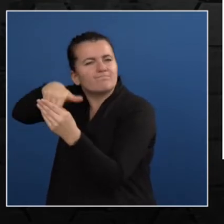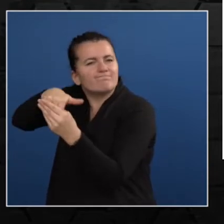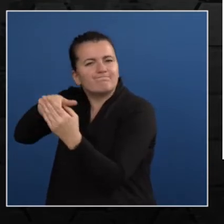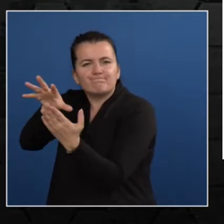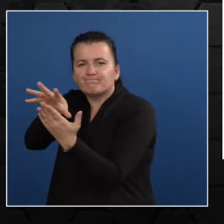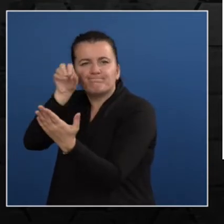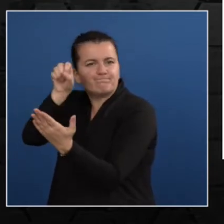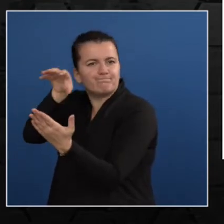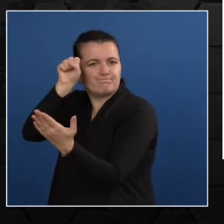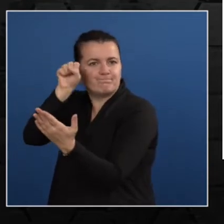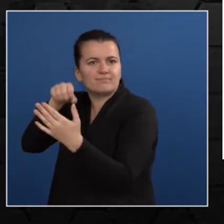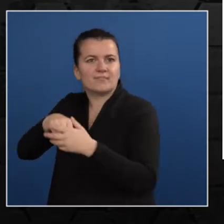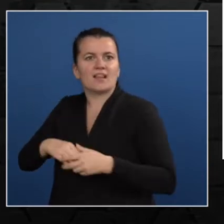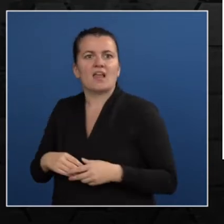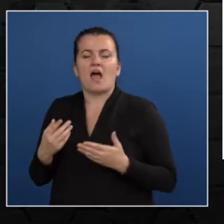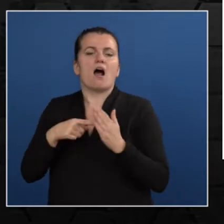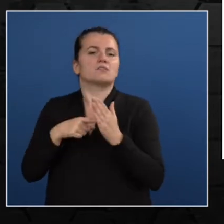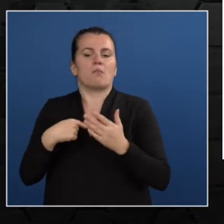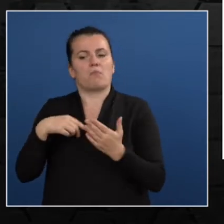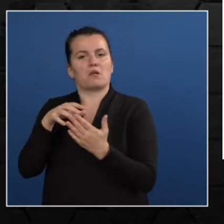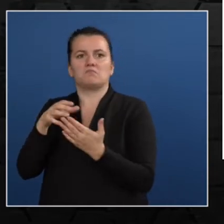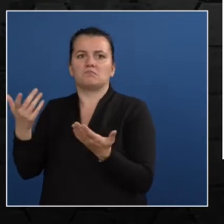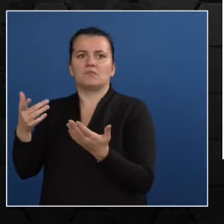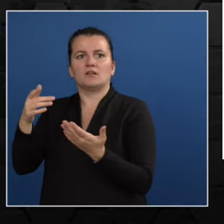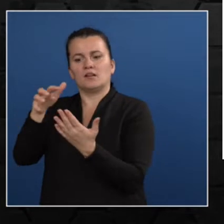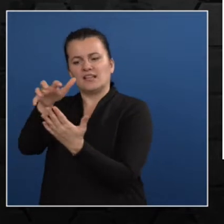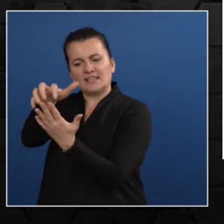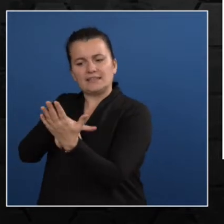I'm not feeling well today. What does this text